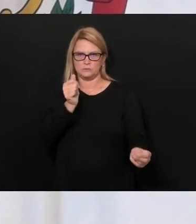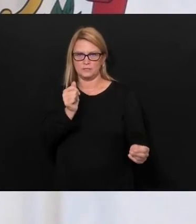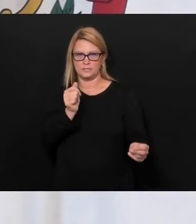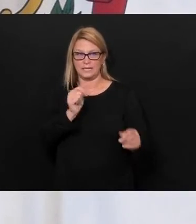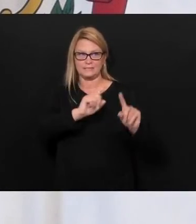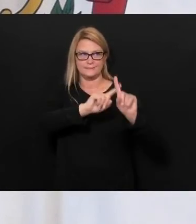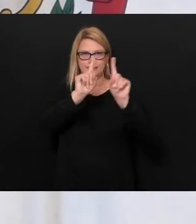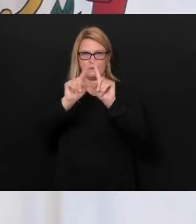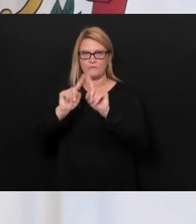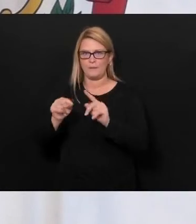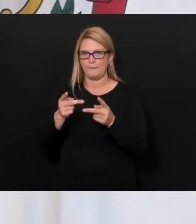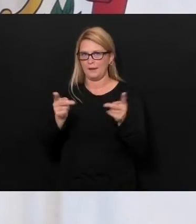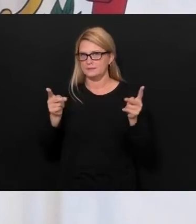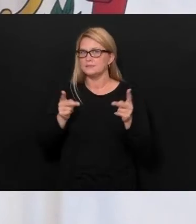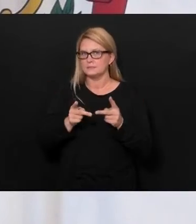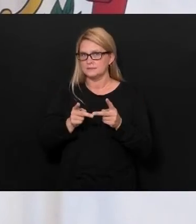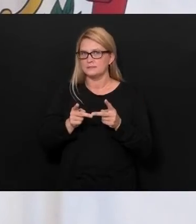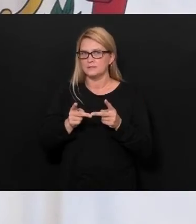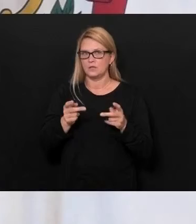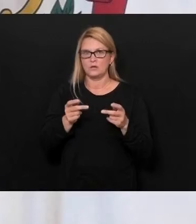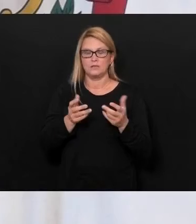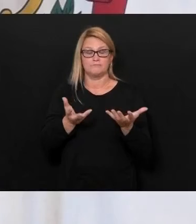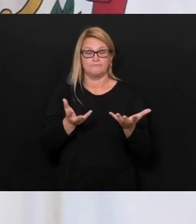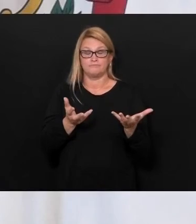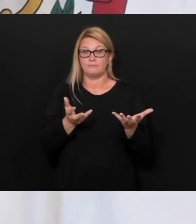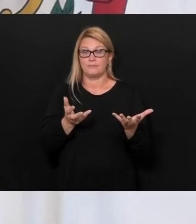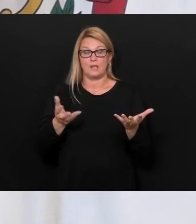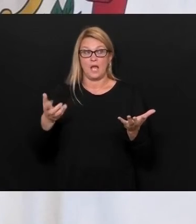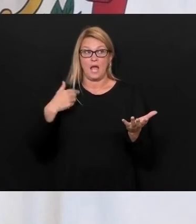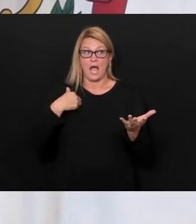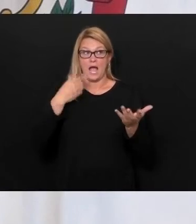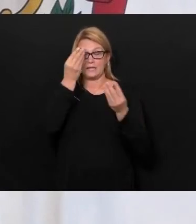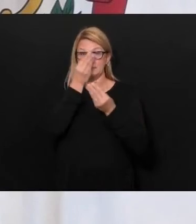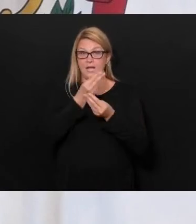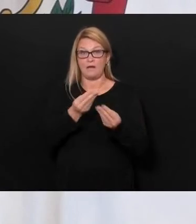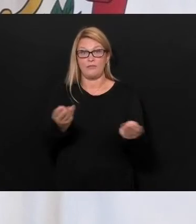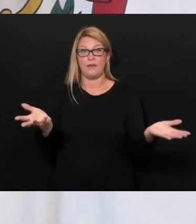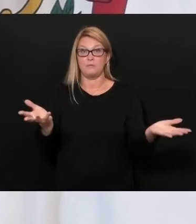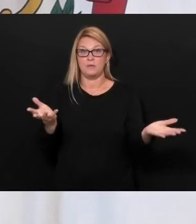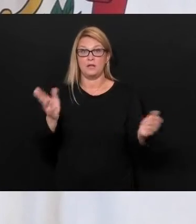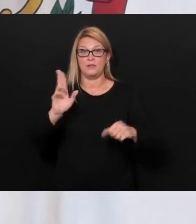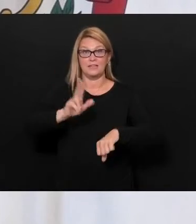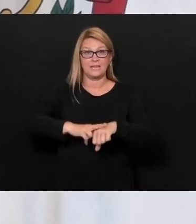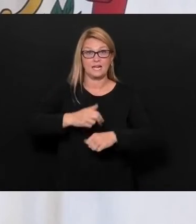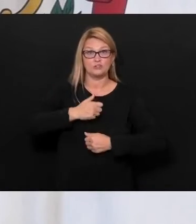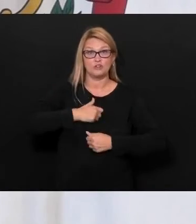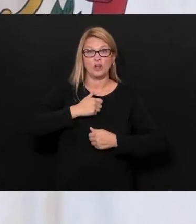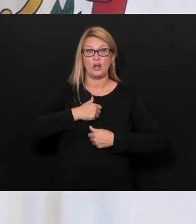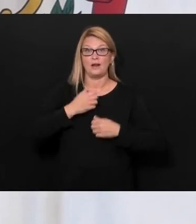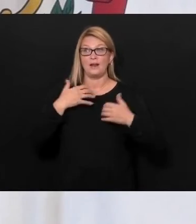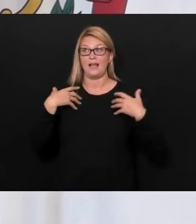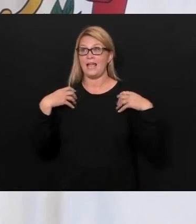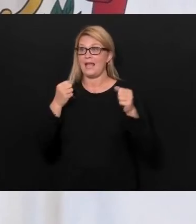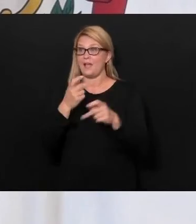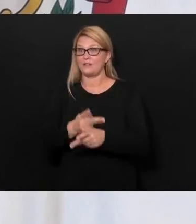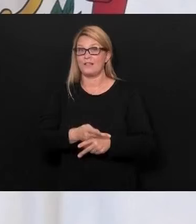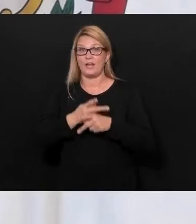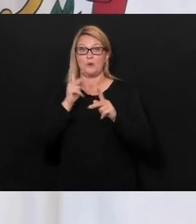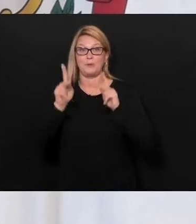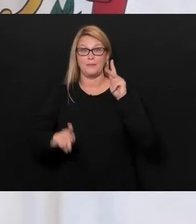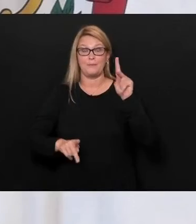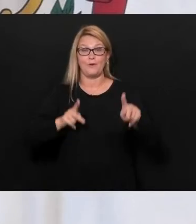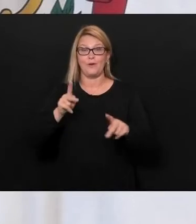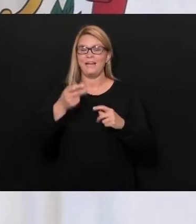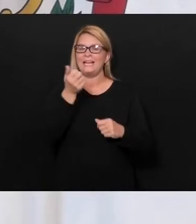places. You know, without any question, I tell all the guard, our healthcare people, anybody and everybody